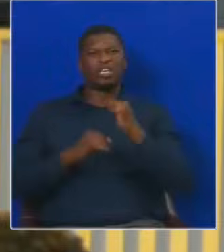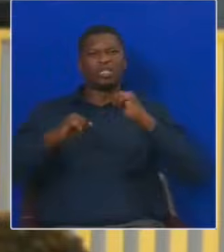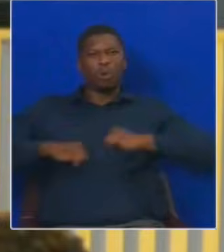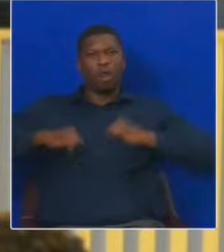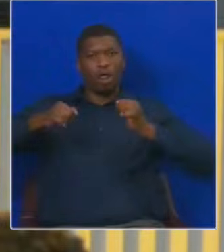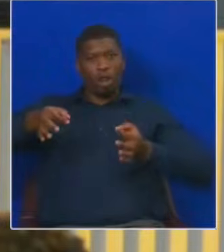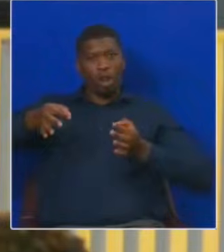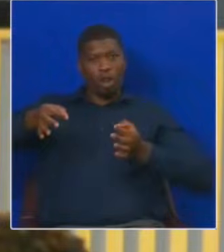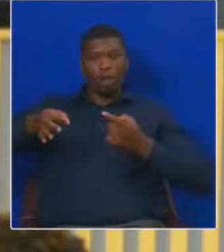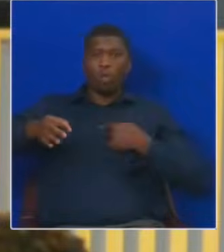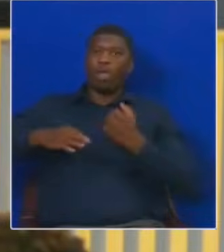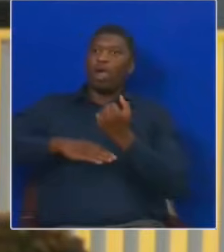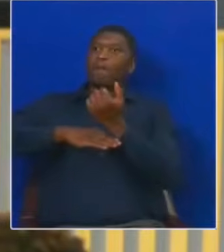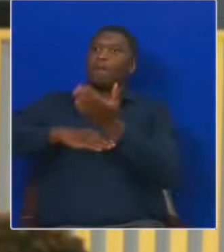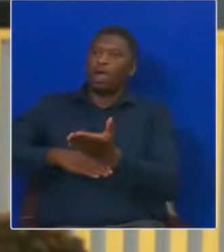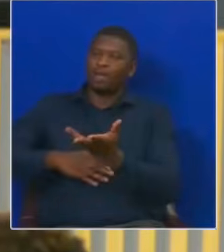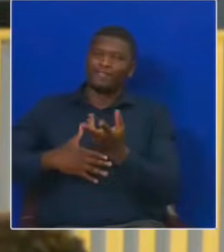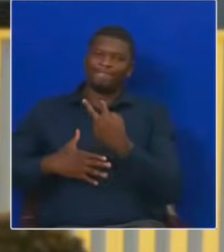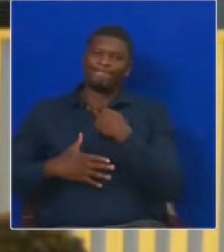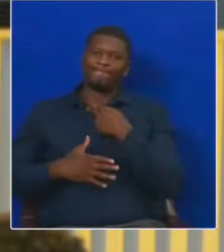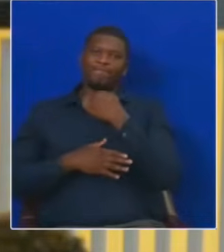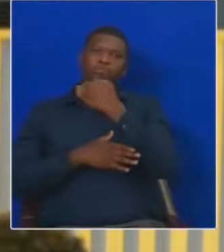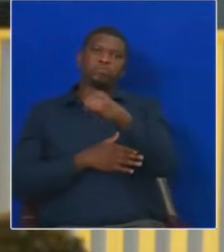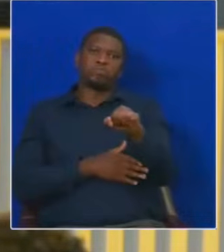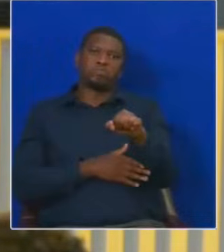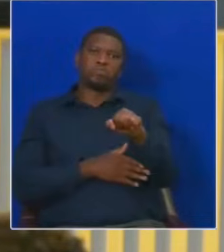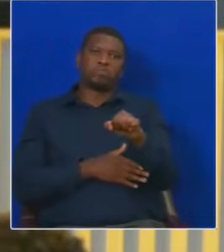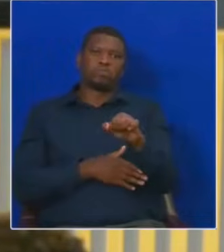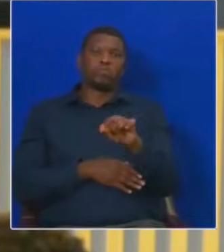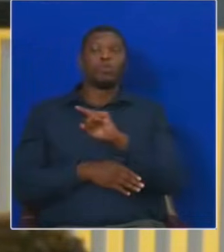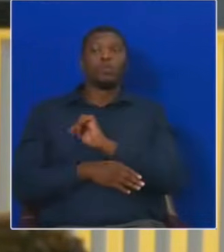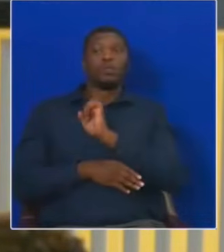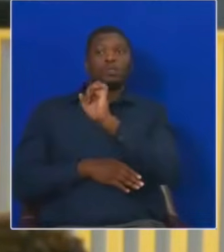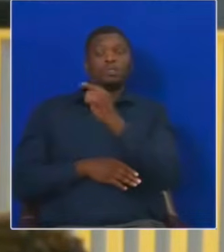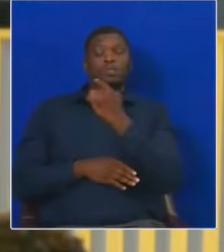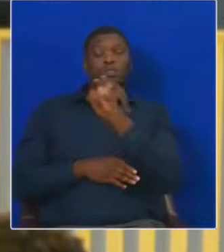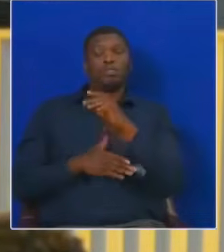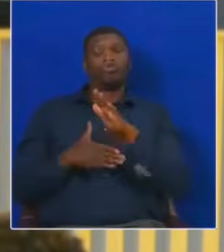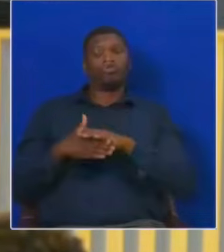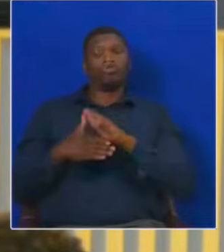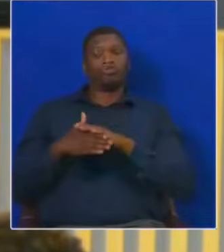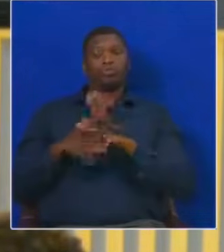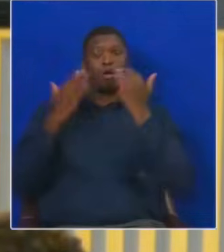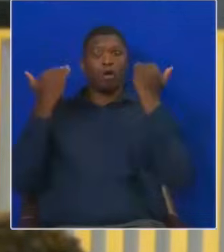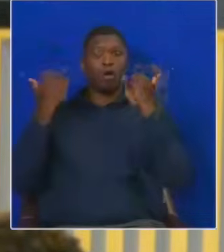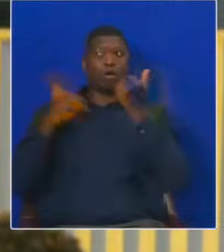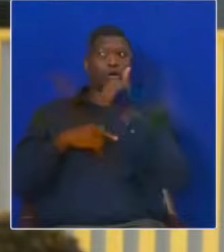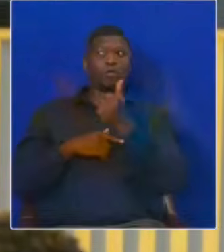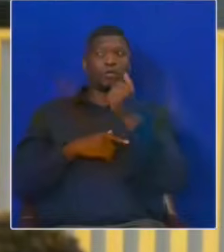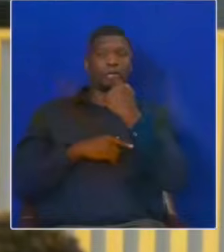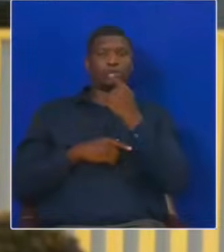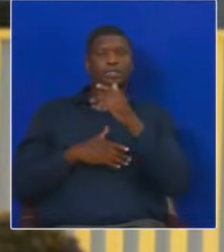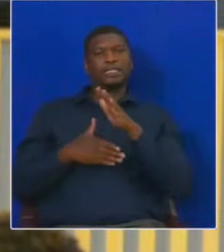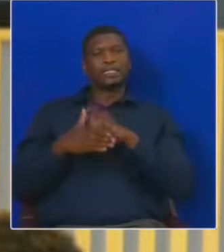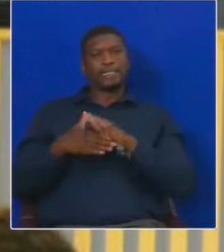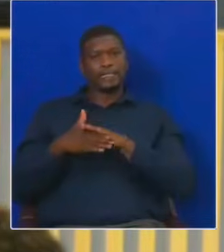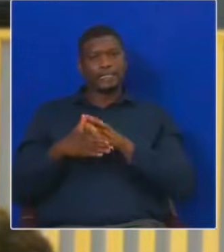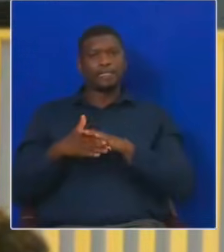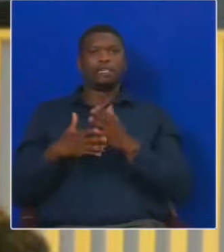as the reasons by the magistrate was that because items that were